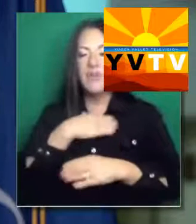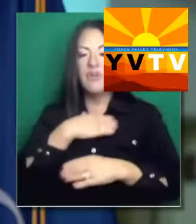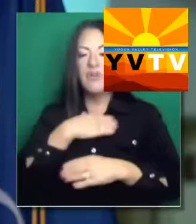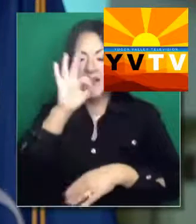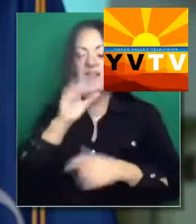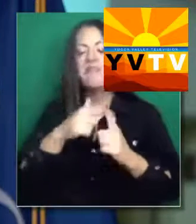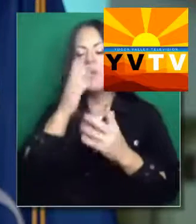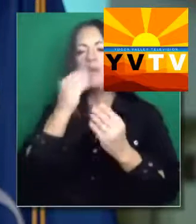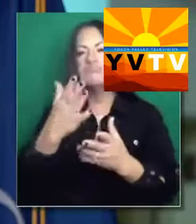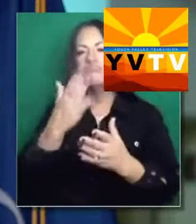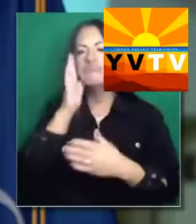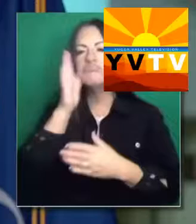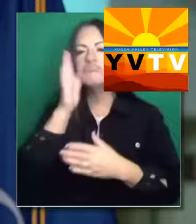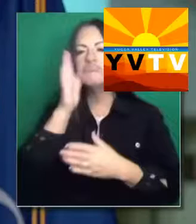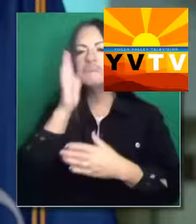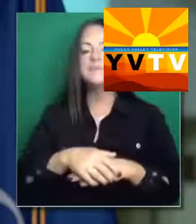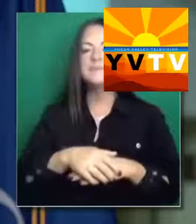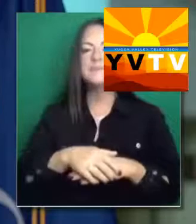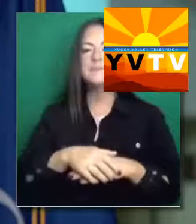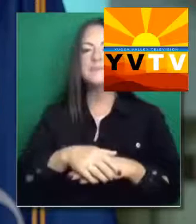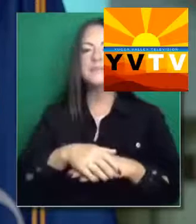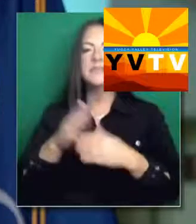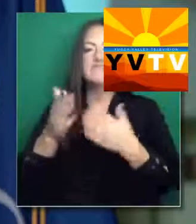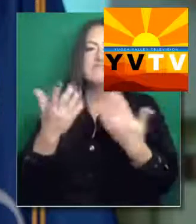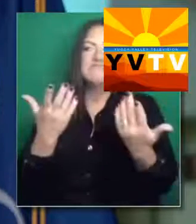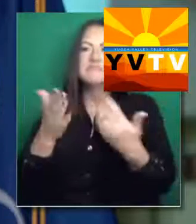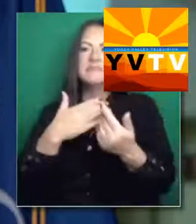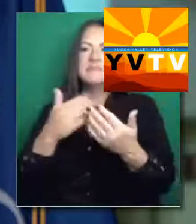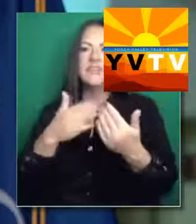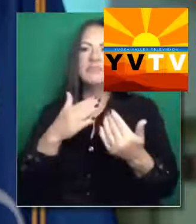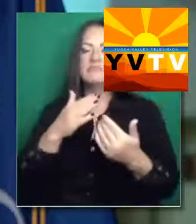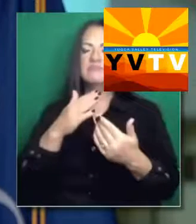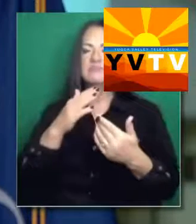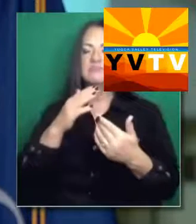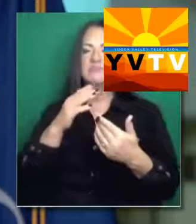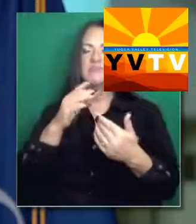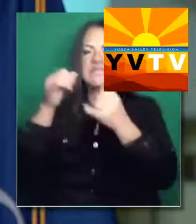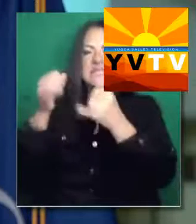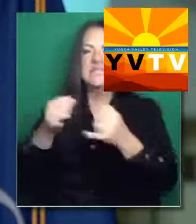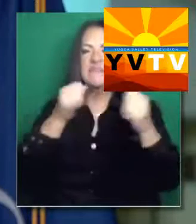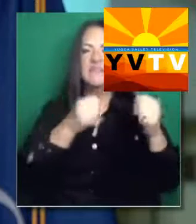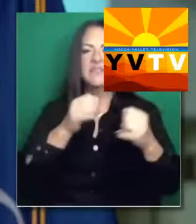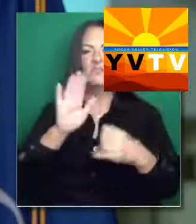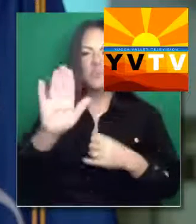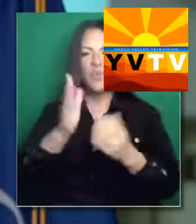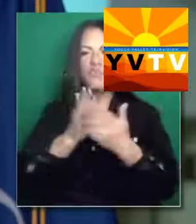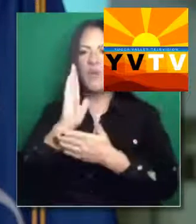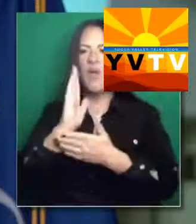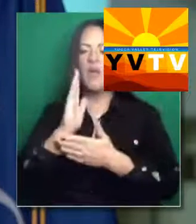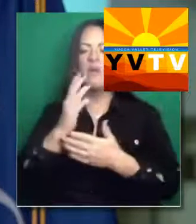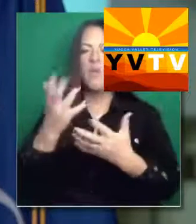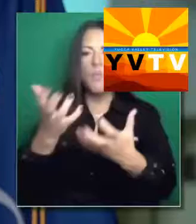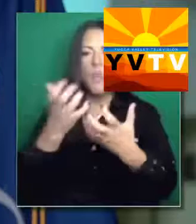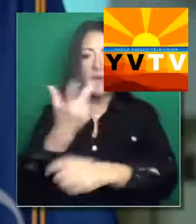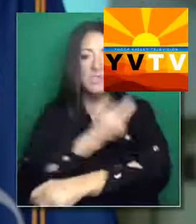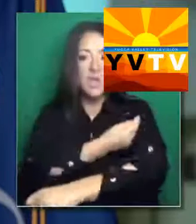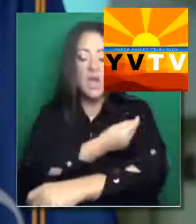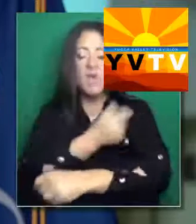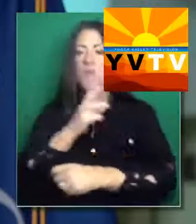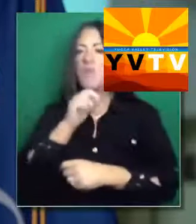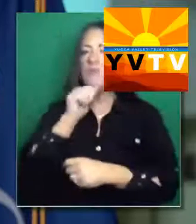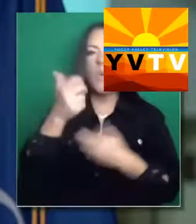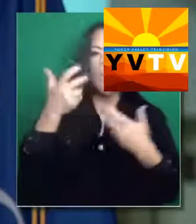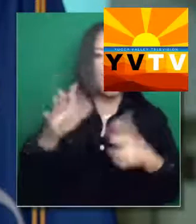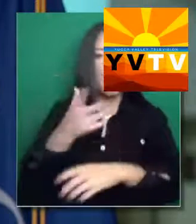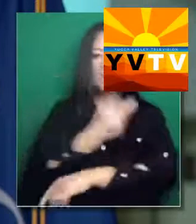unwilling to take the shot, which they're right, we have plenty of people that want to take that shot. And the key